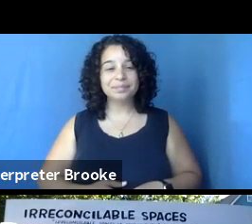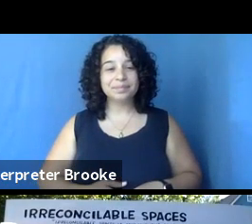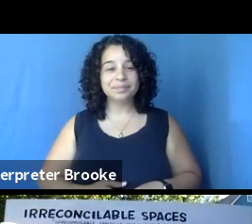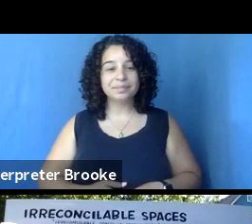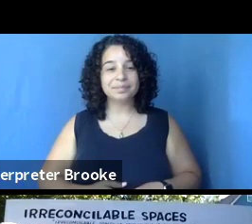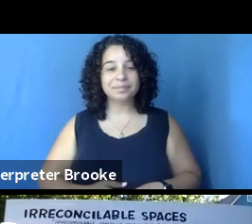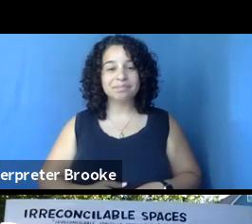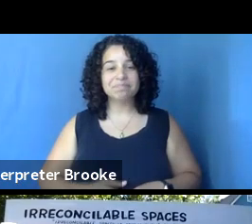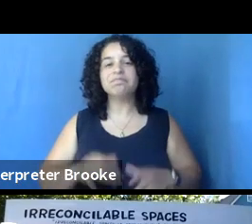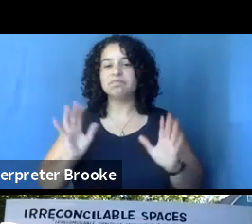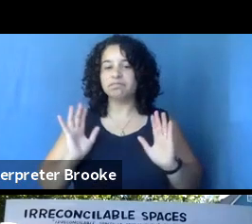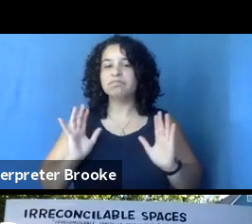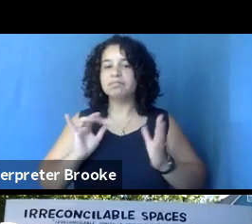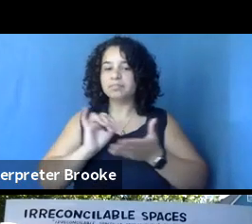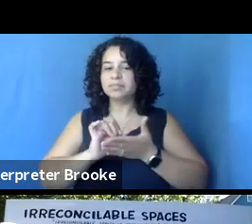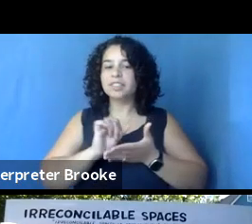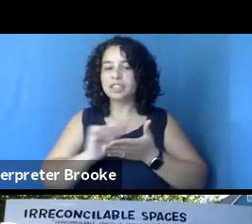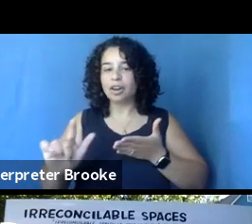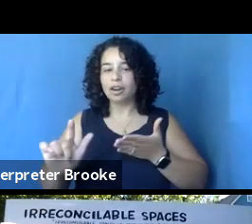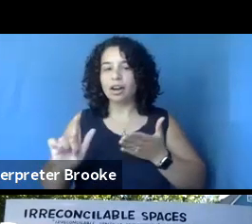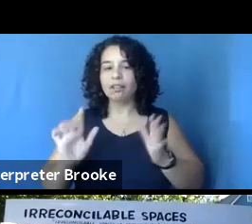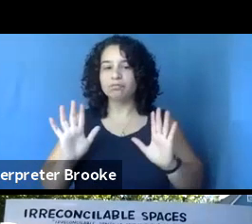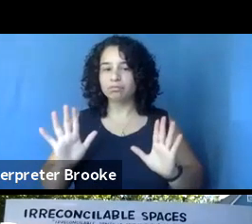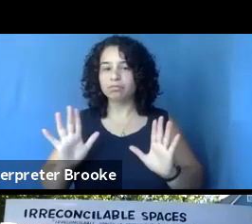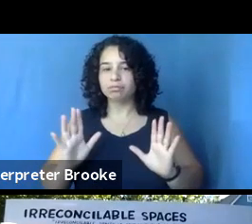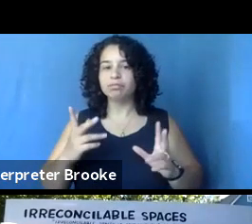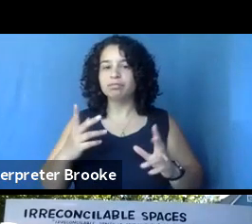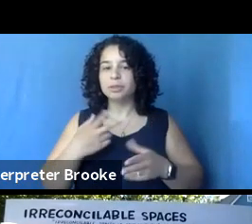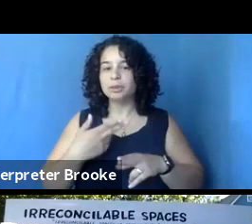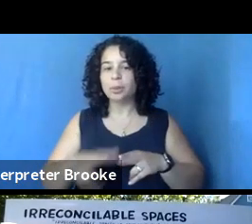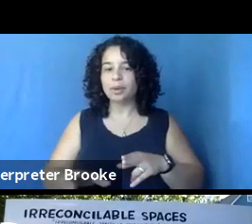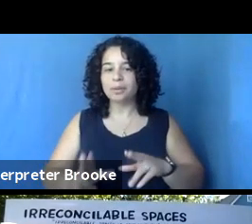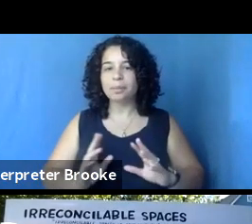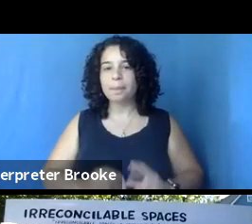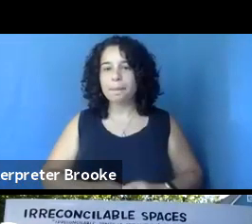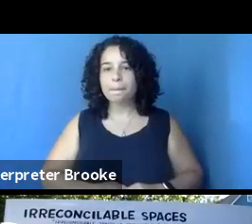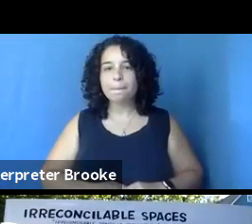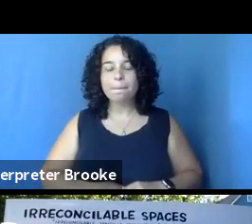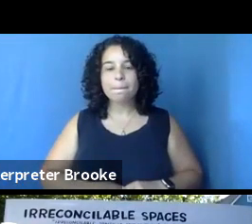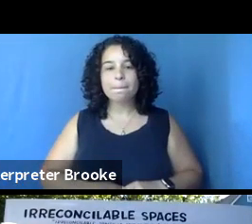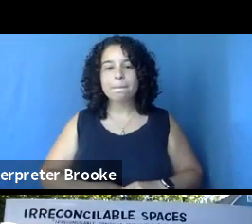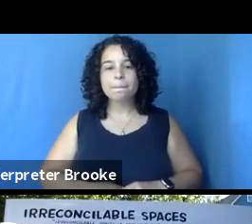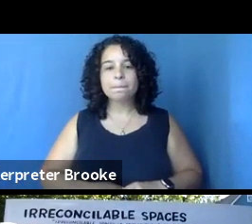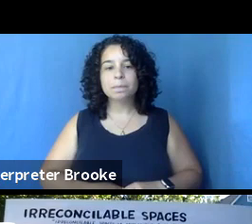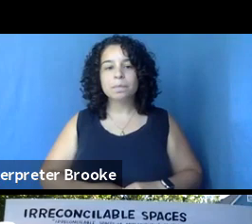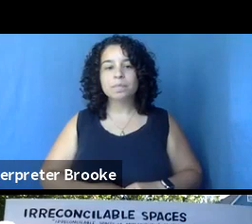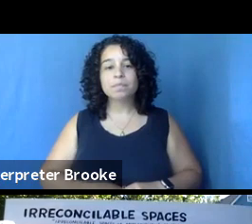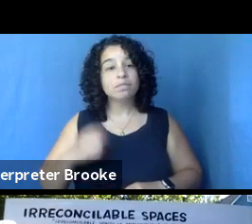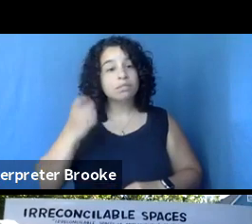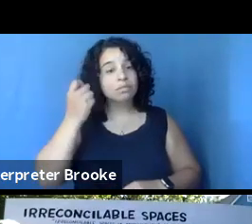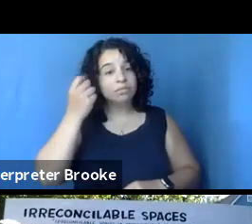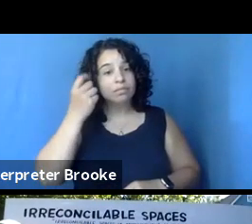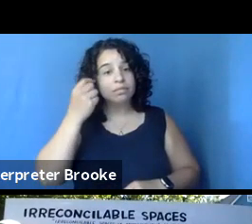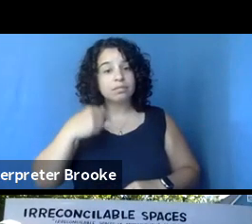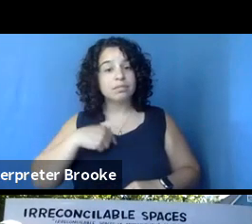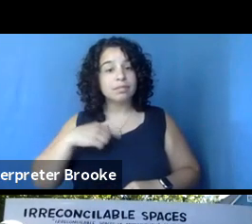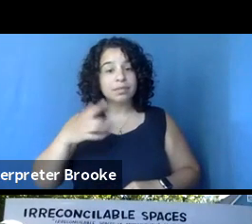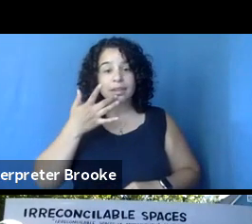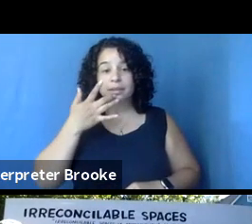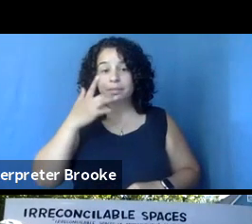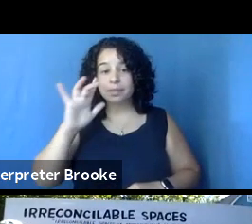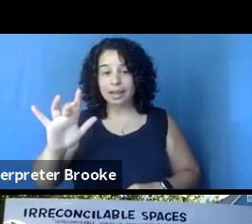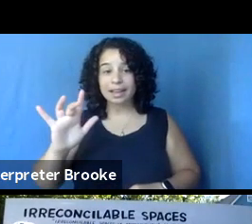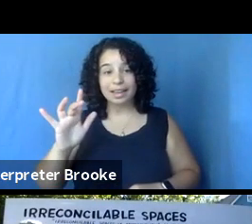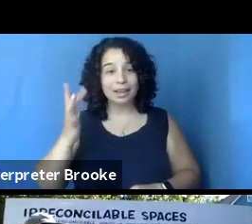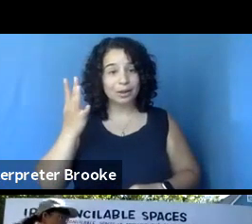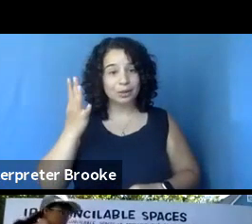I think that's what needs to be shared right now. I'm lucky to be sheltering